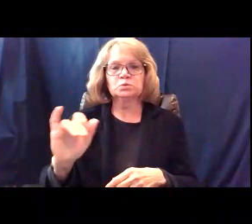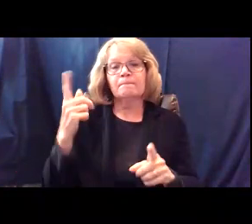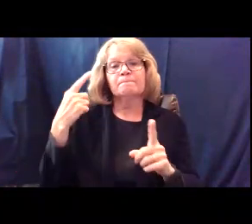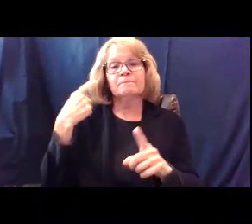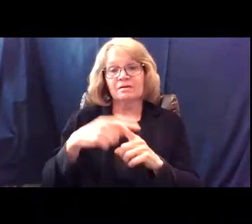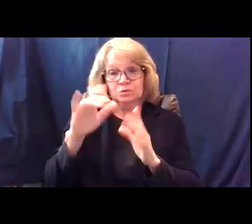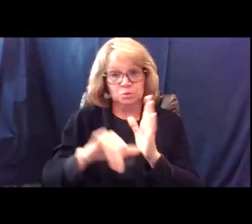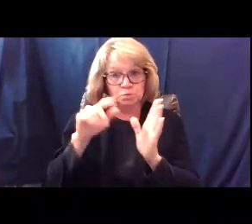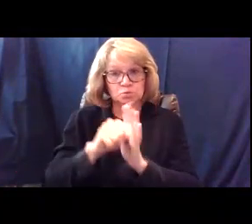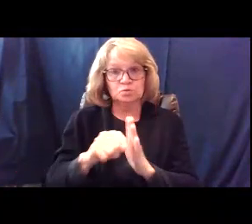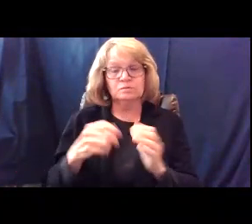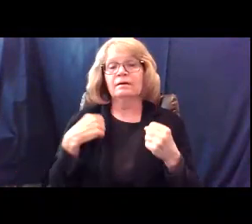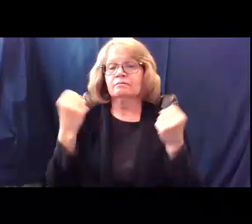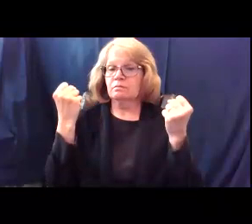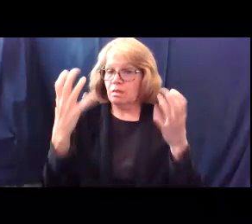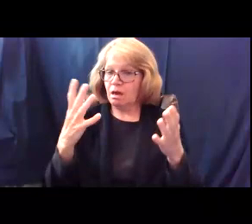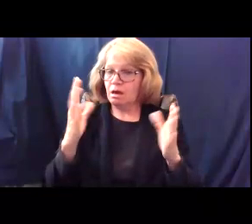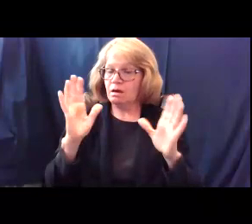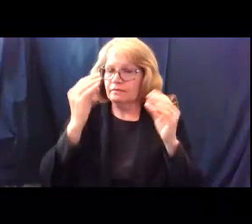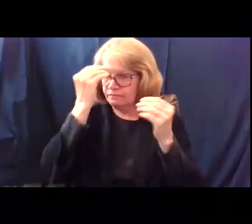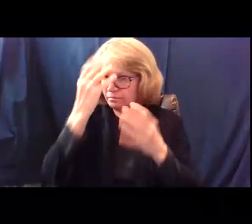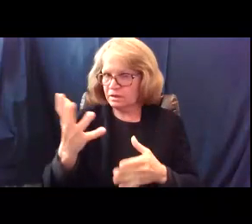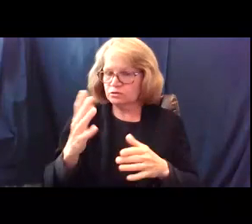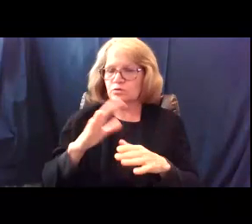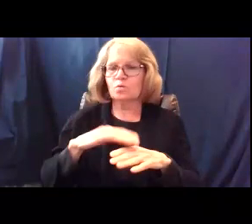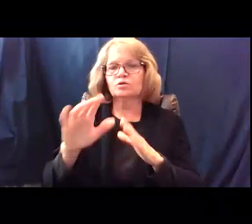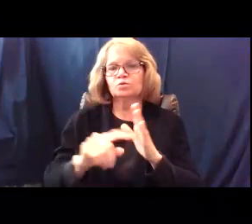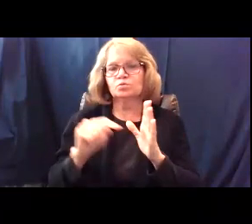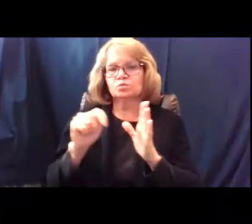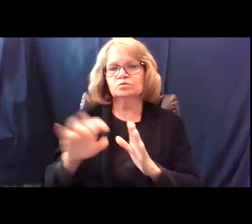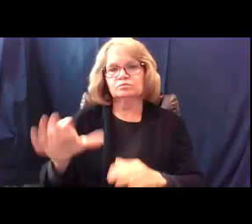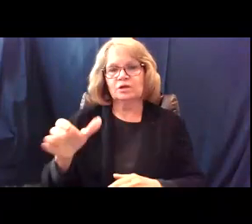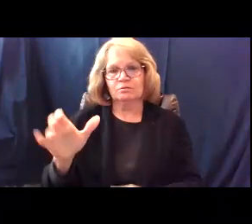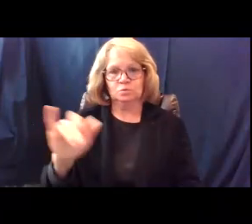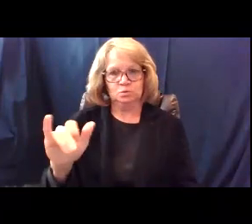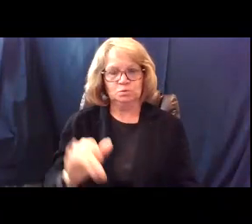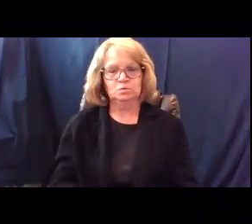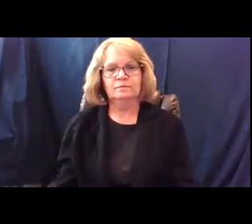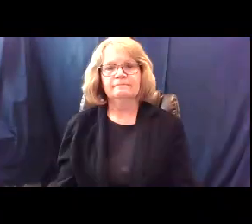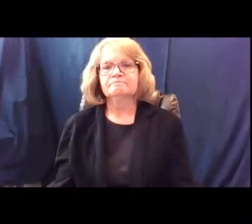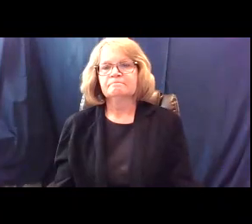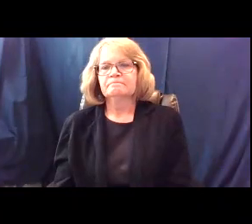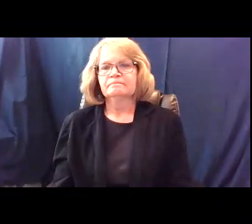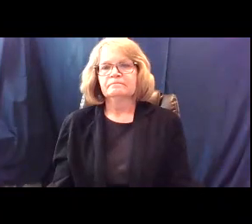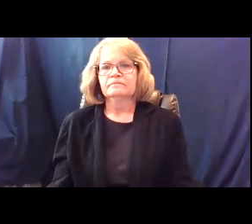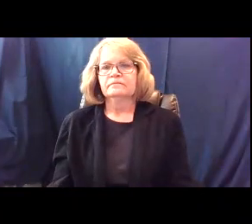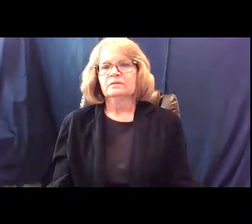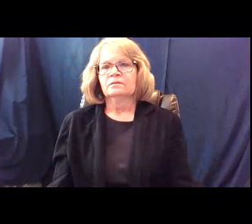great information and programs that are available on our YouTube channel as well.